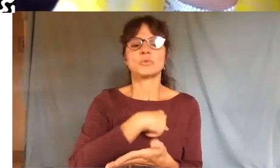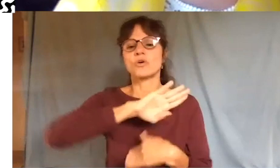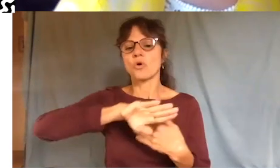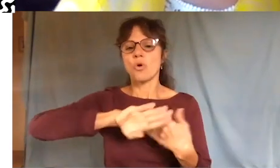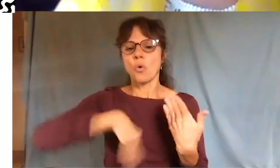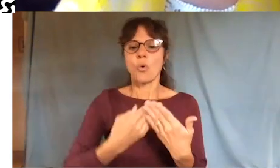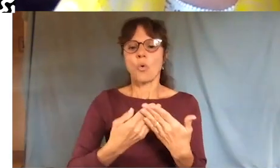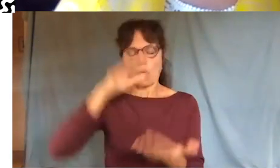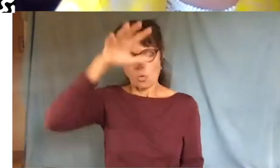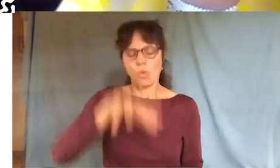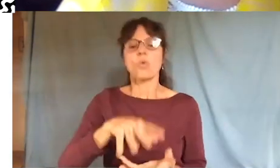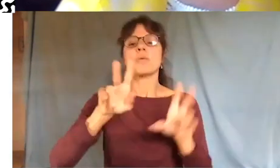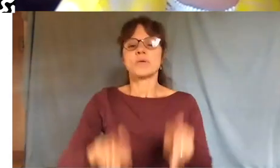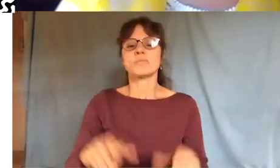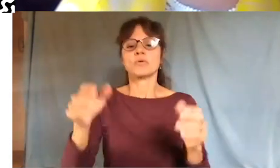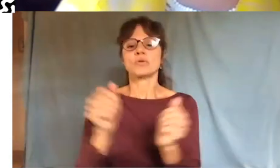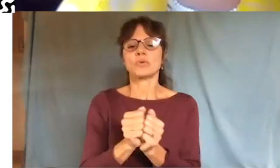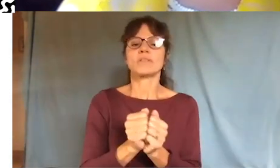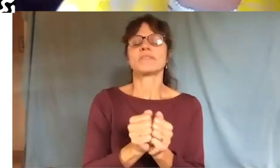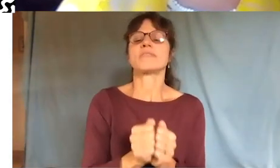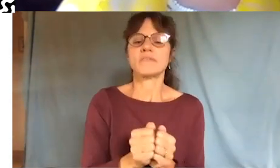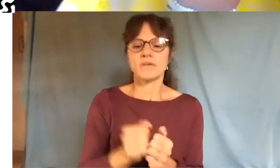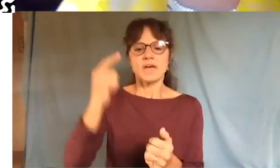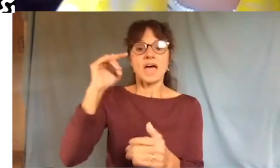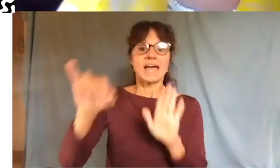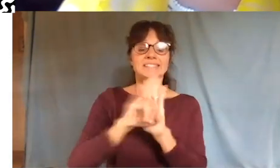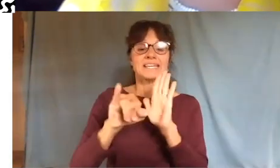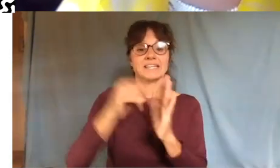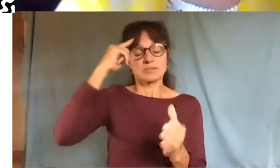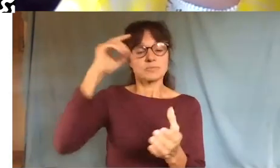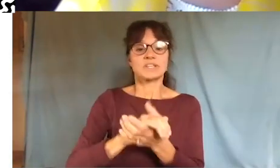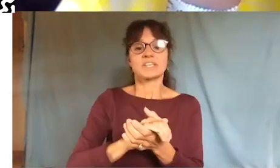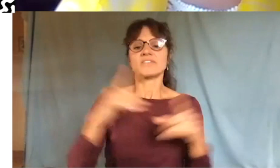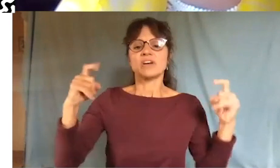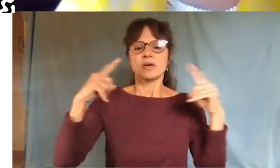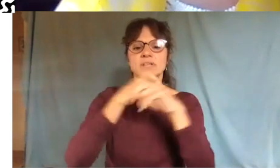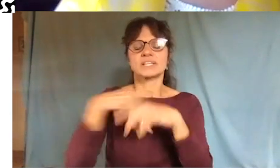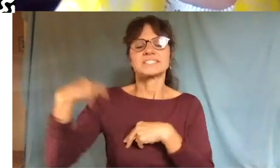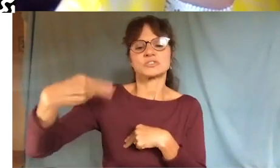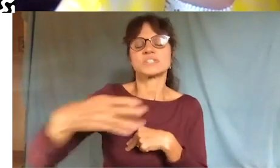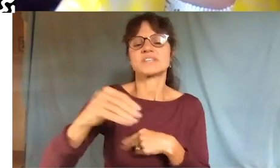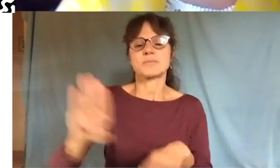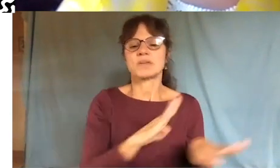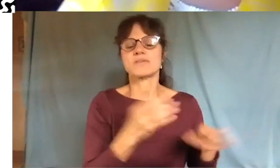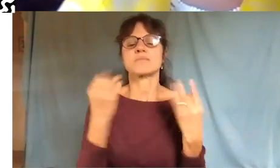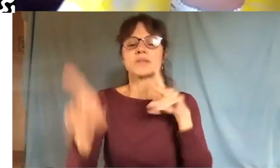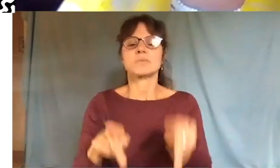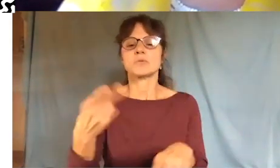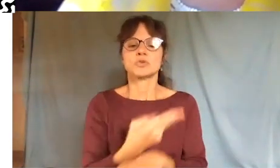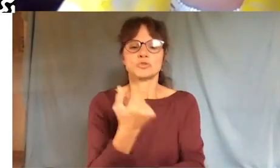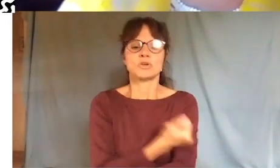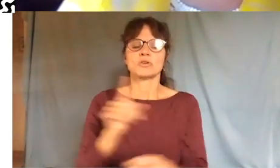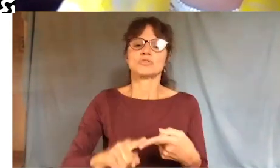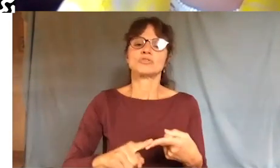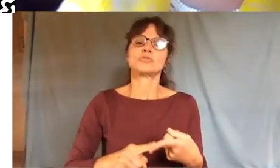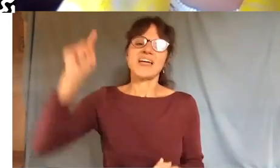with intersecting identities and beliefs, complex histories and behavior. Many people who use drugs do so to mitigate the impact